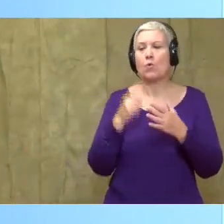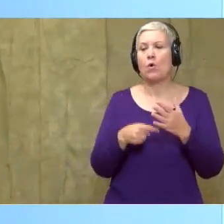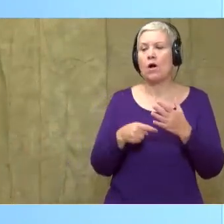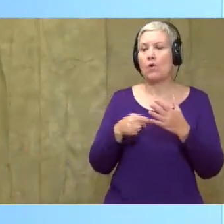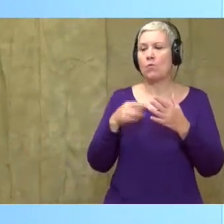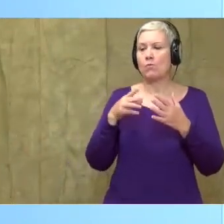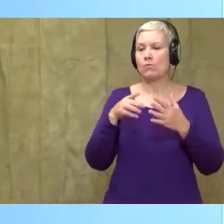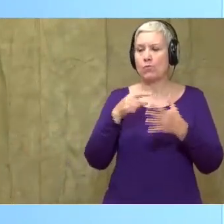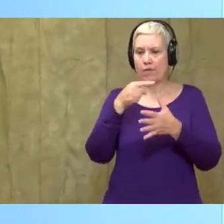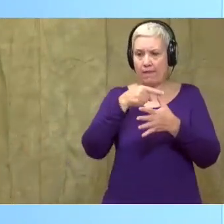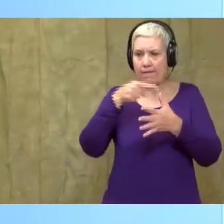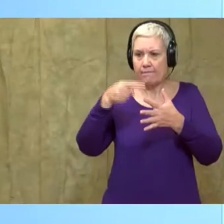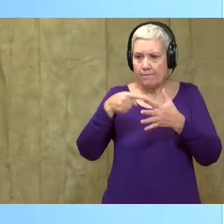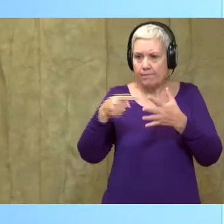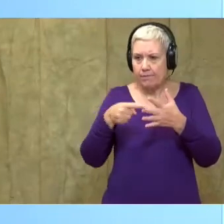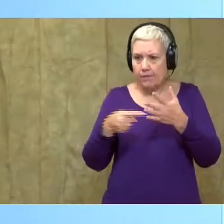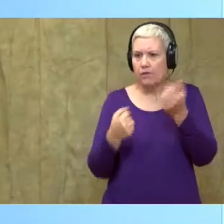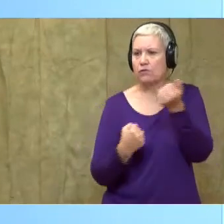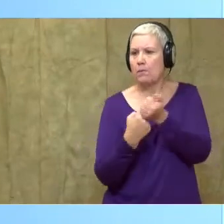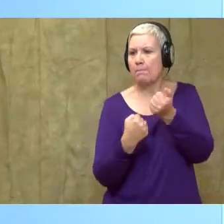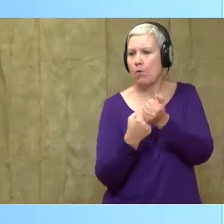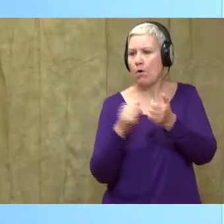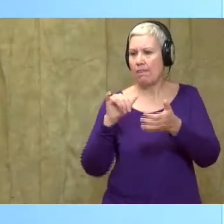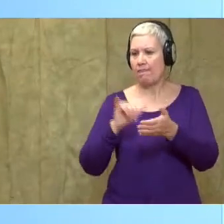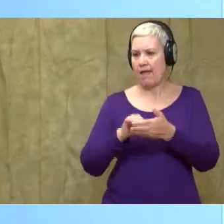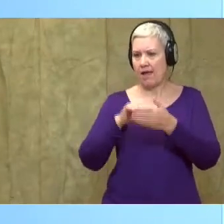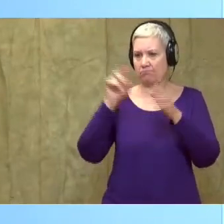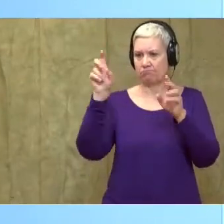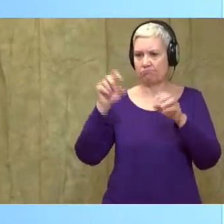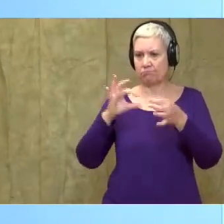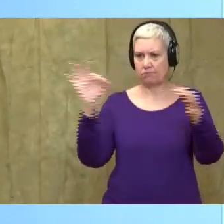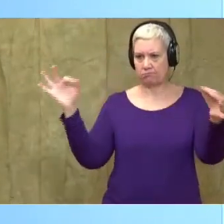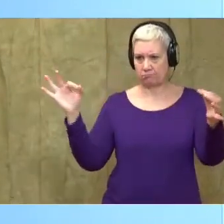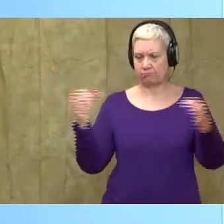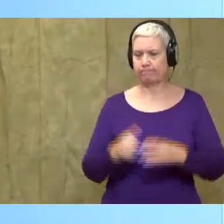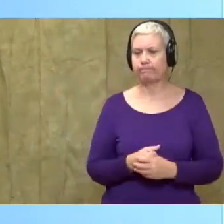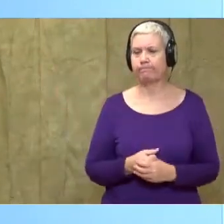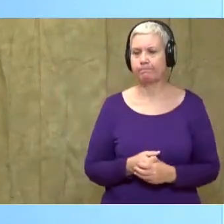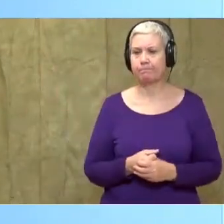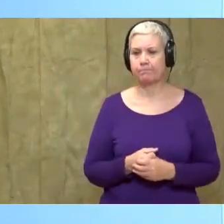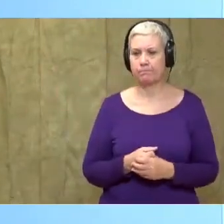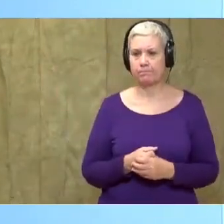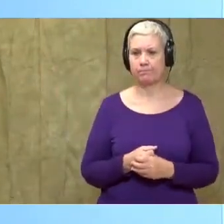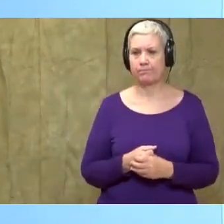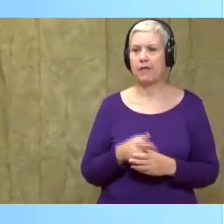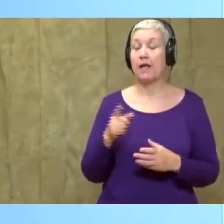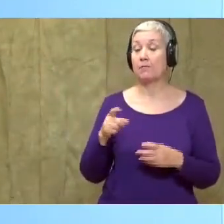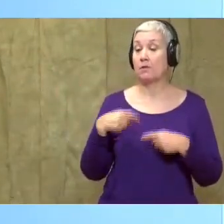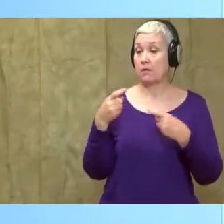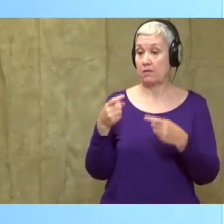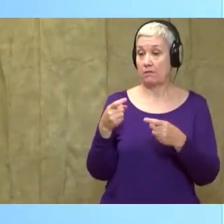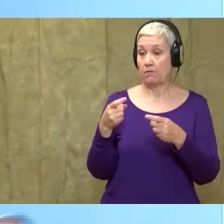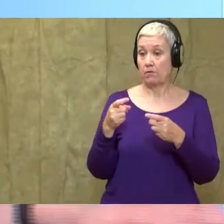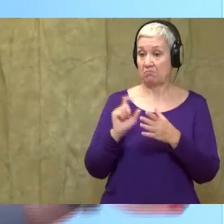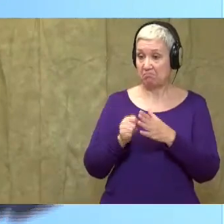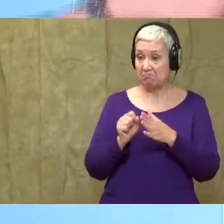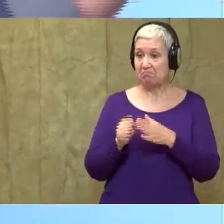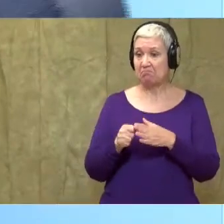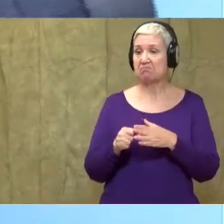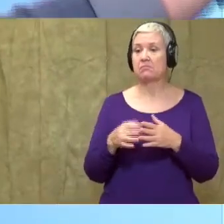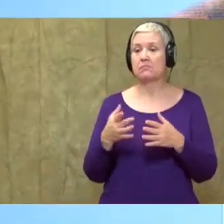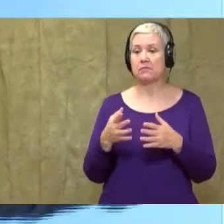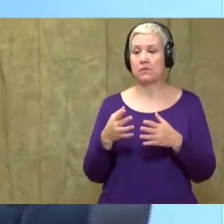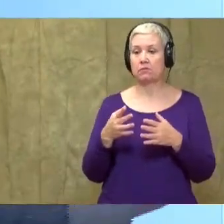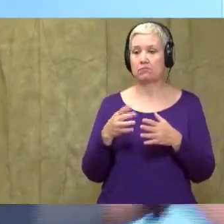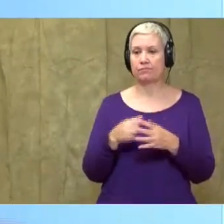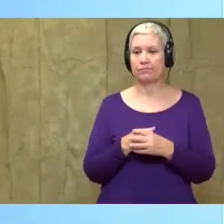he uses to back this point up? Okay, I'm going to give you just a minute, and I'm going to